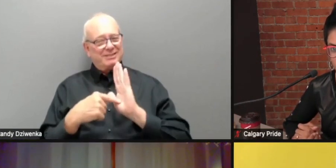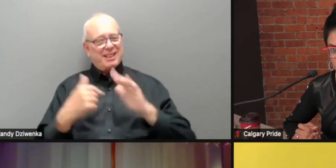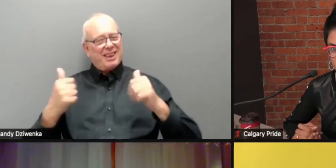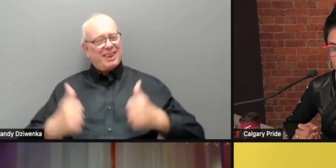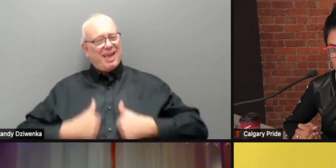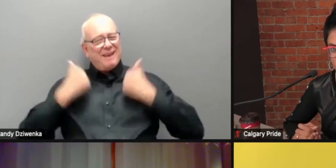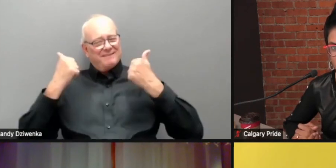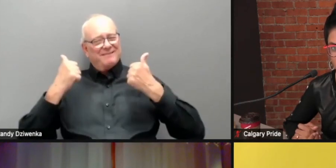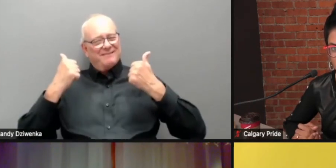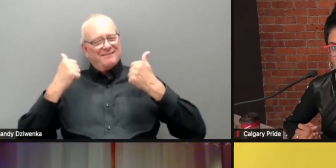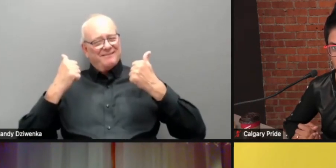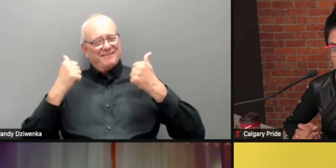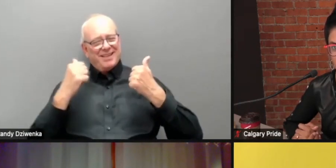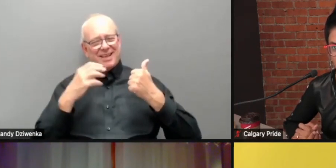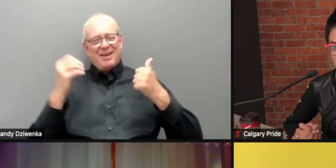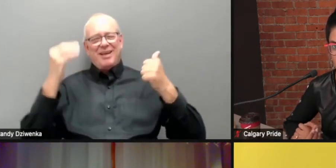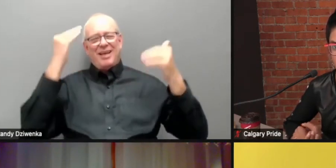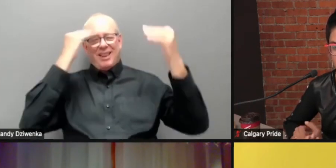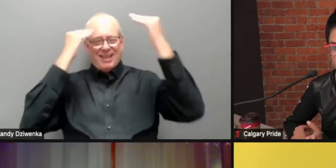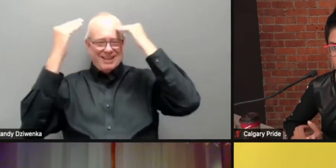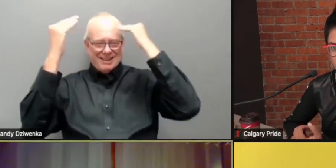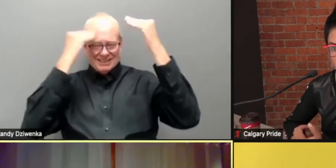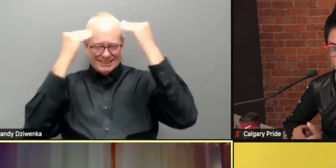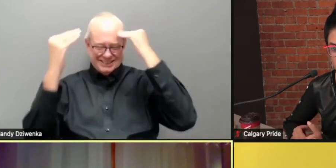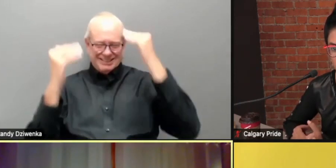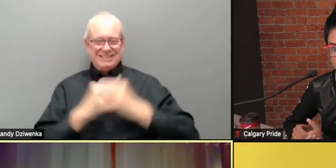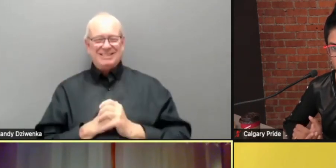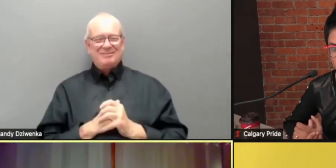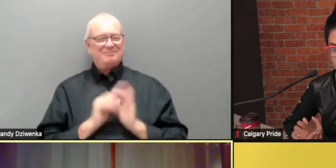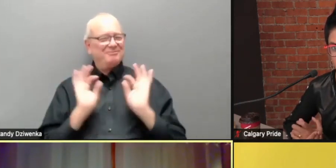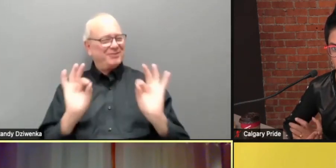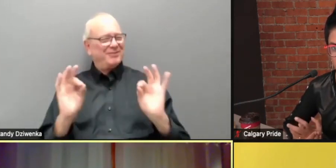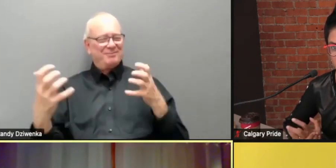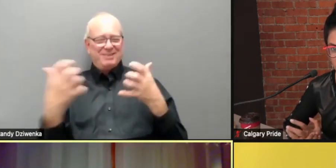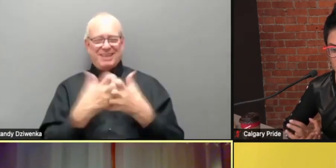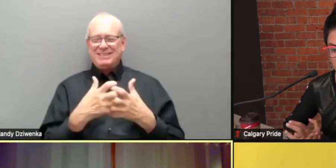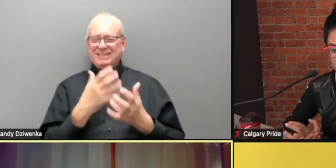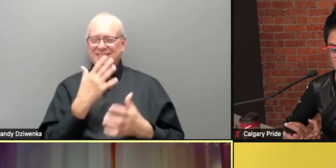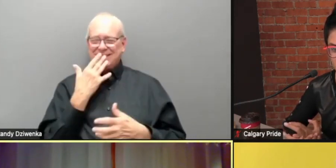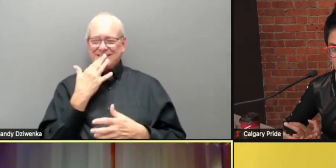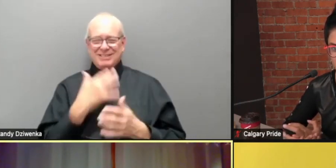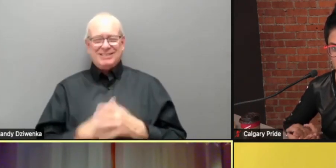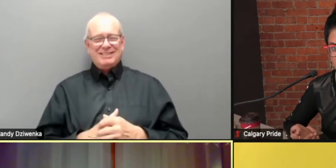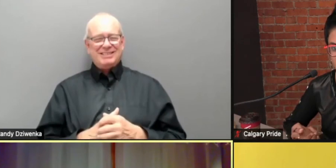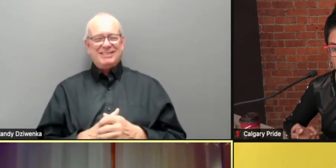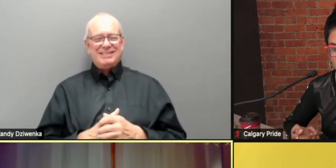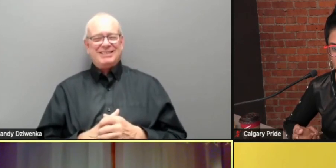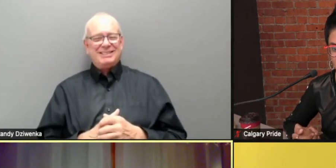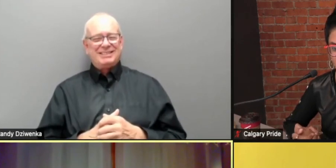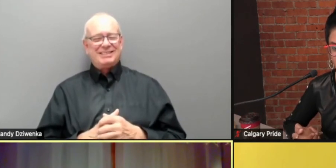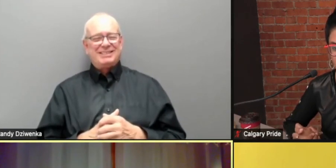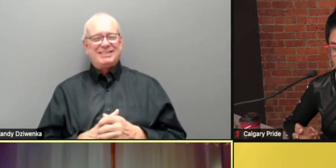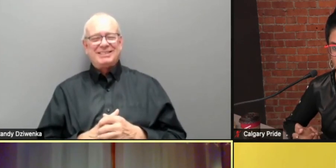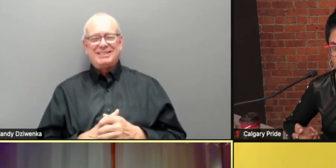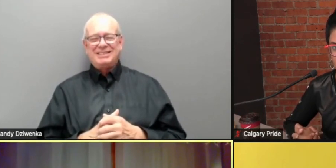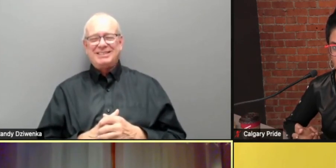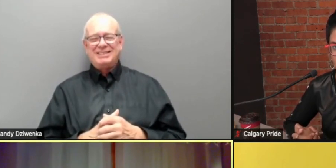who's facing this situation as we. Yeah. Love is what matters at the end of it.